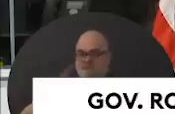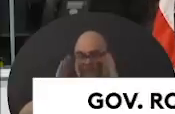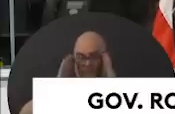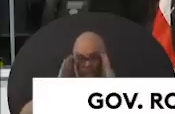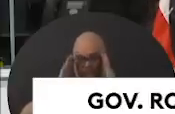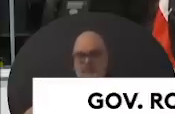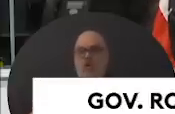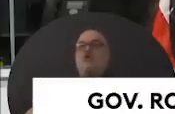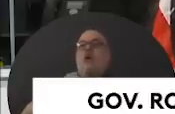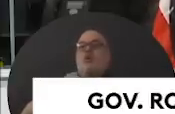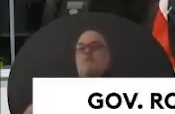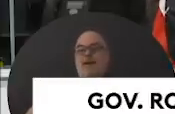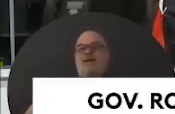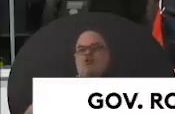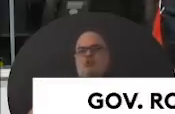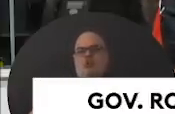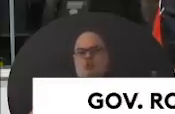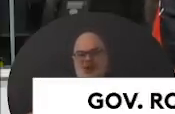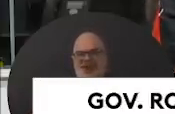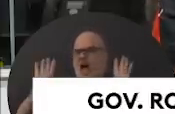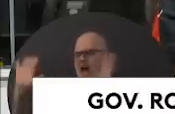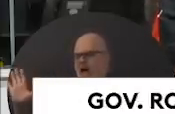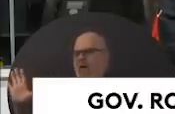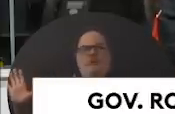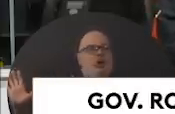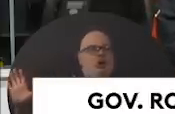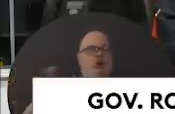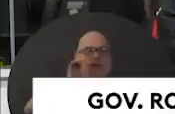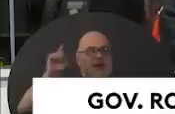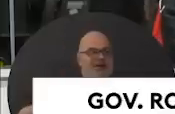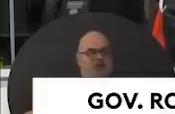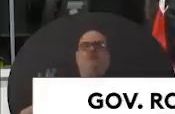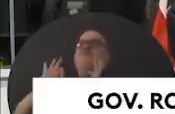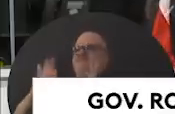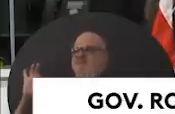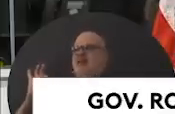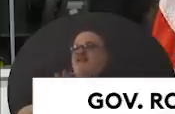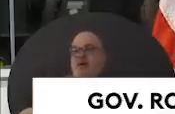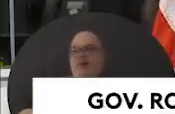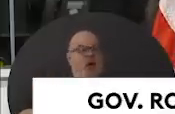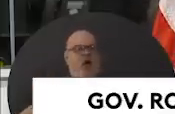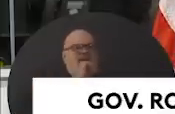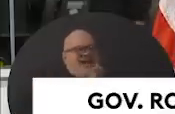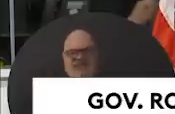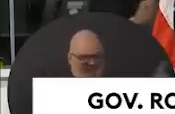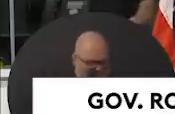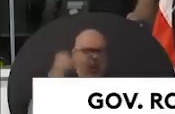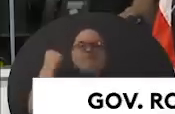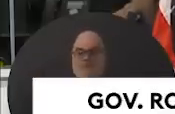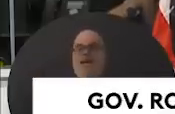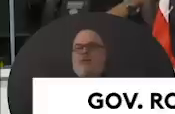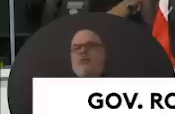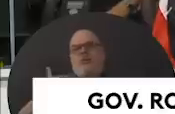So it's better to be prepared and then not have to use those preparations than the opposite. It is also true in speaking